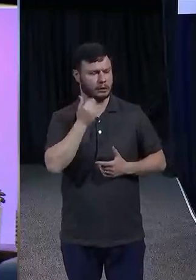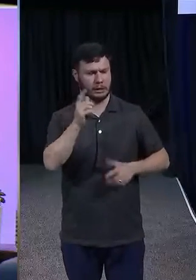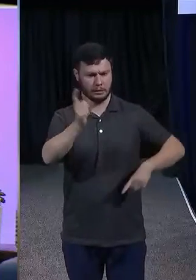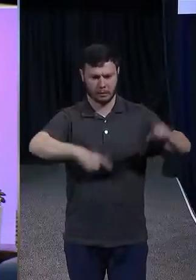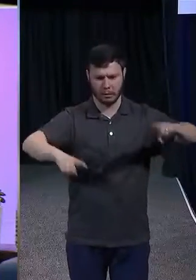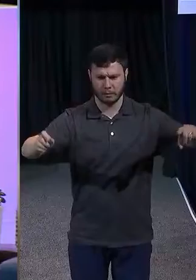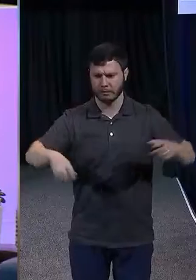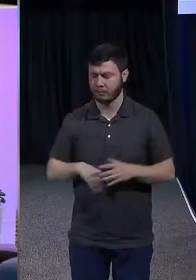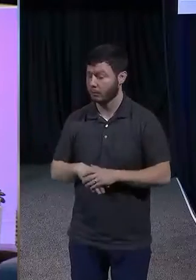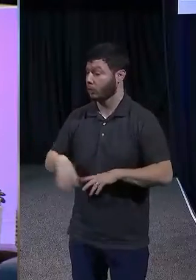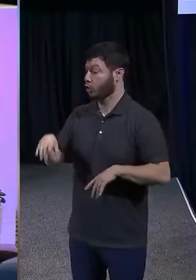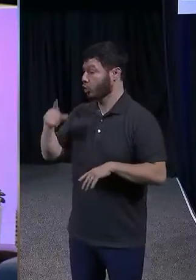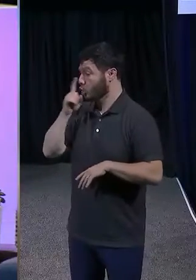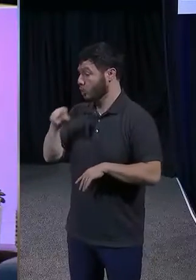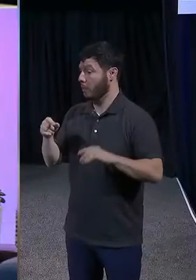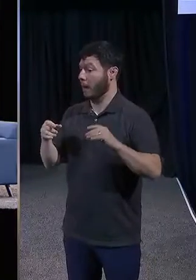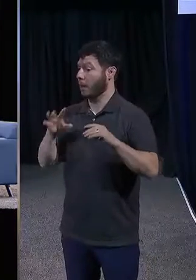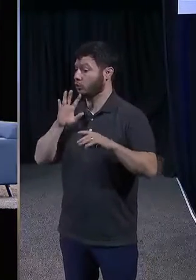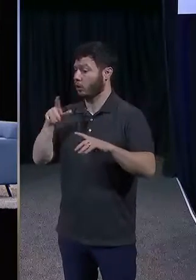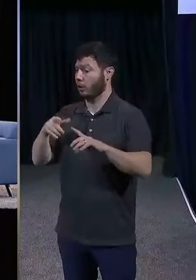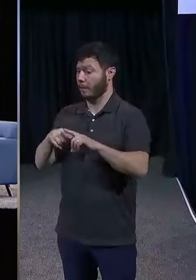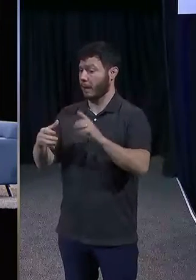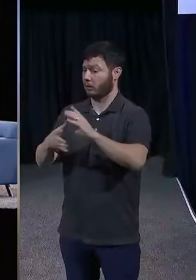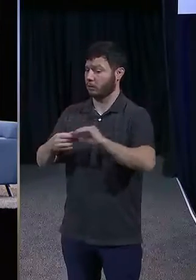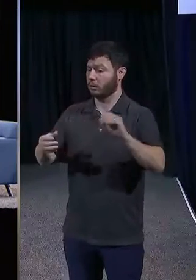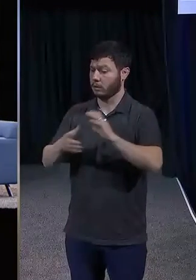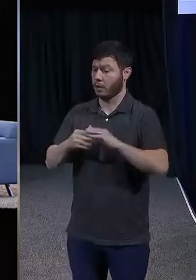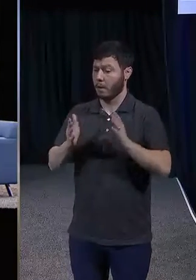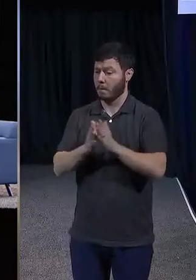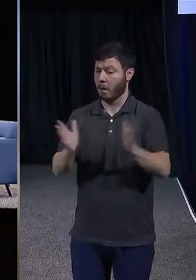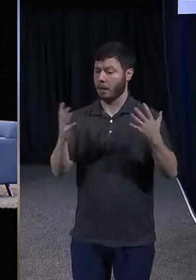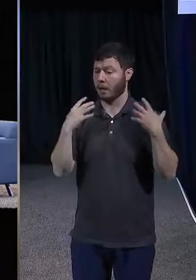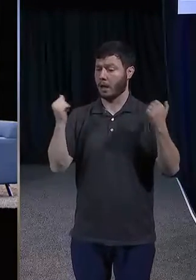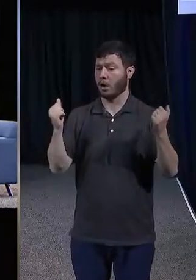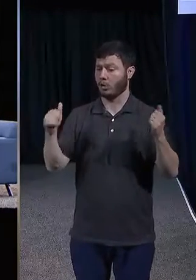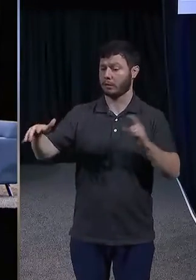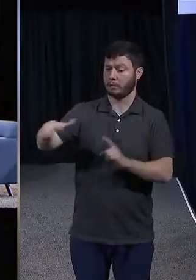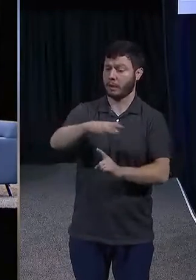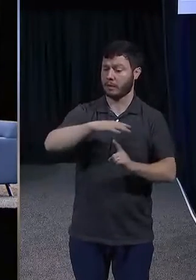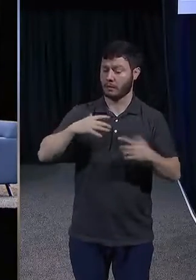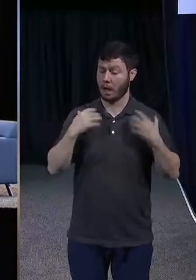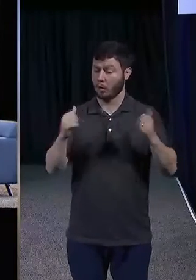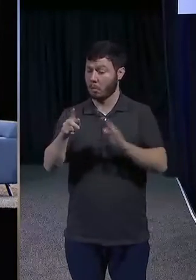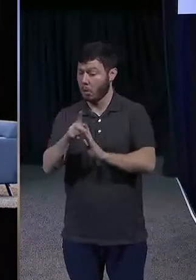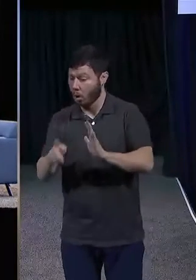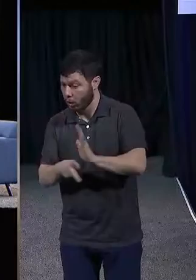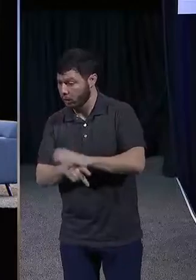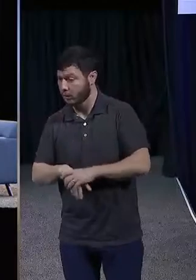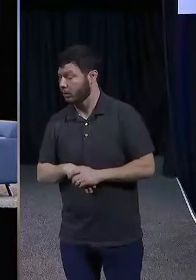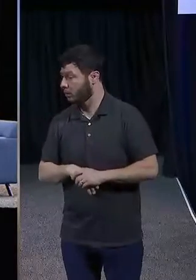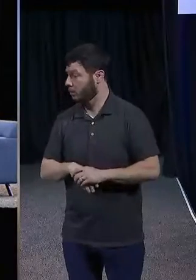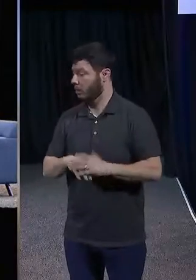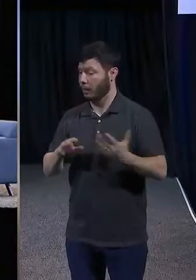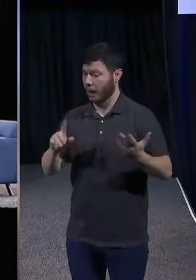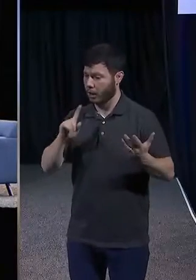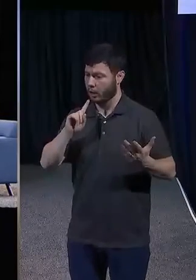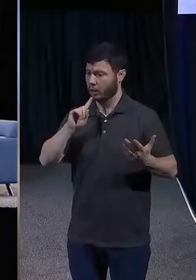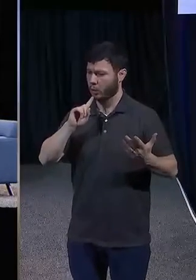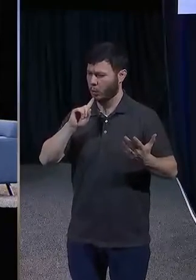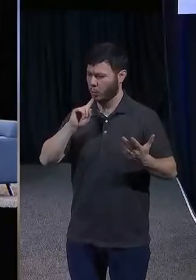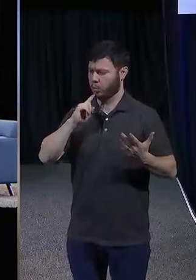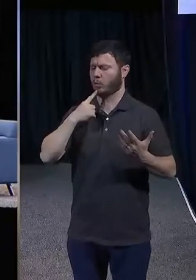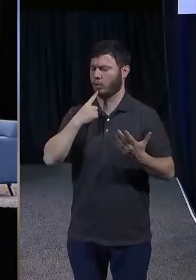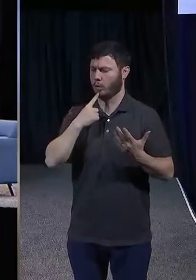in the public health space? When we think about public health, population health, health policy, this critical importance of that